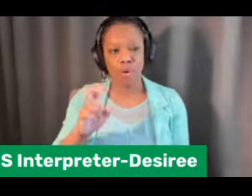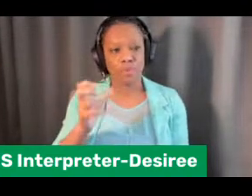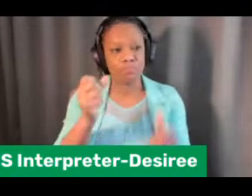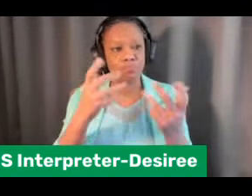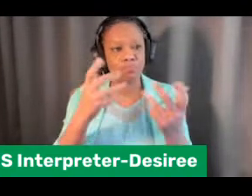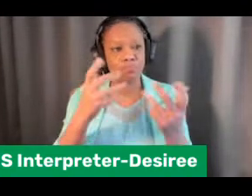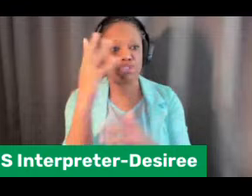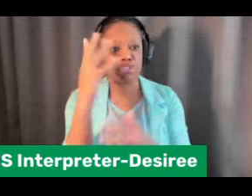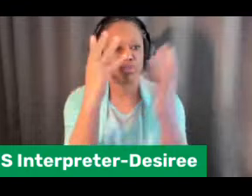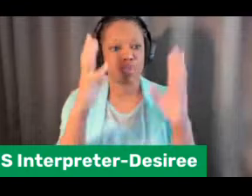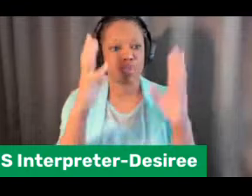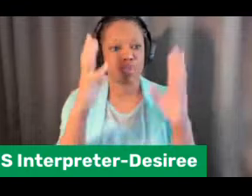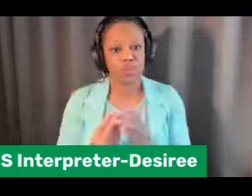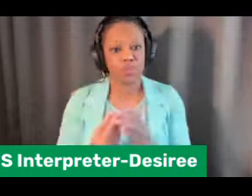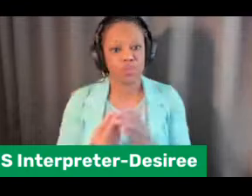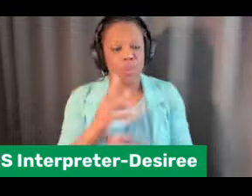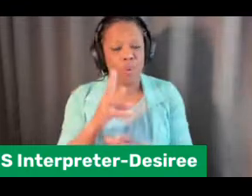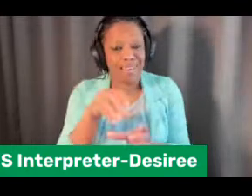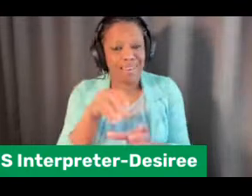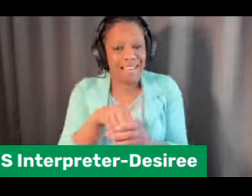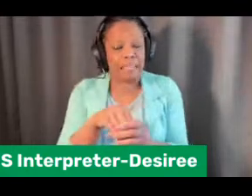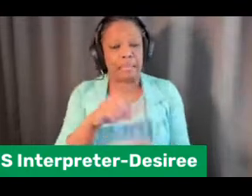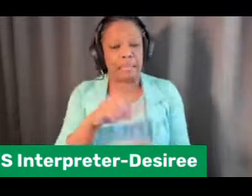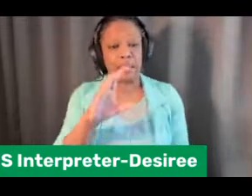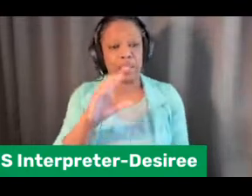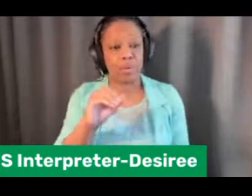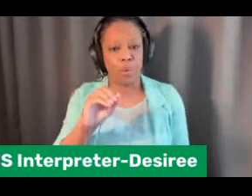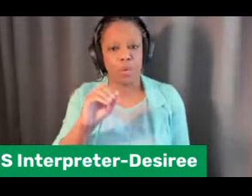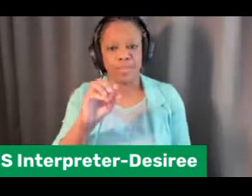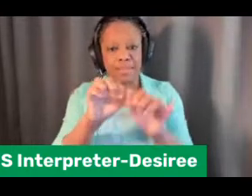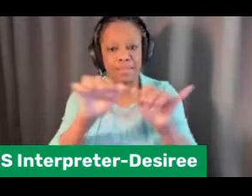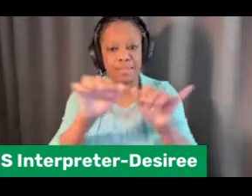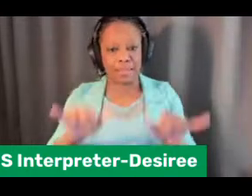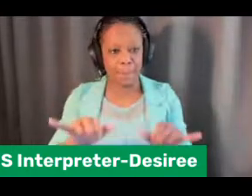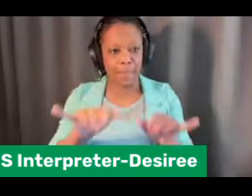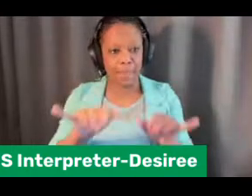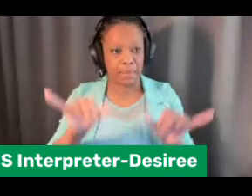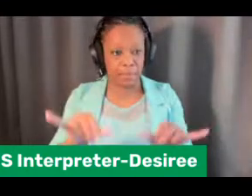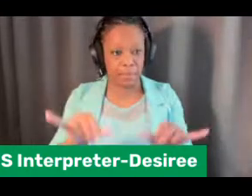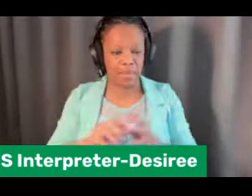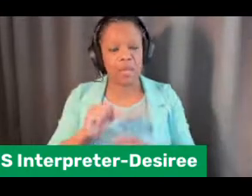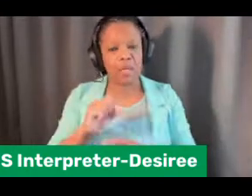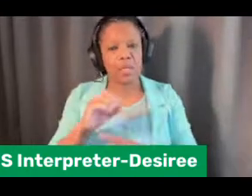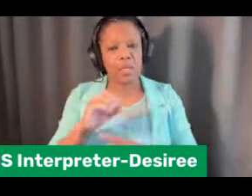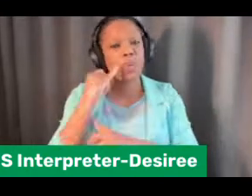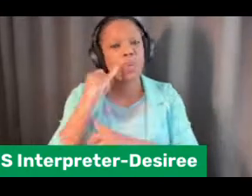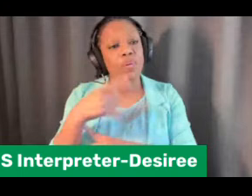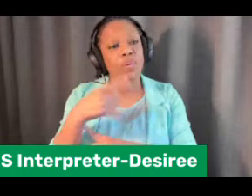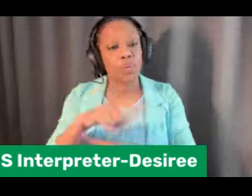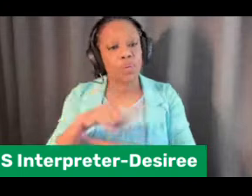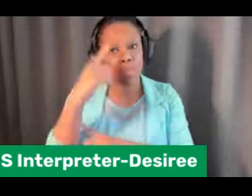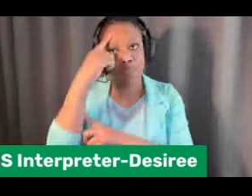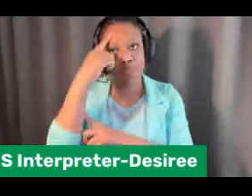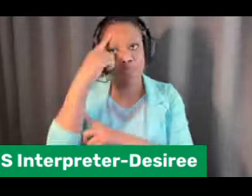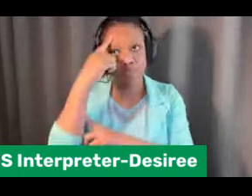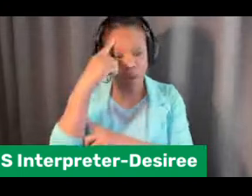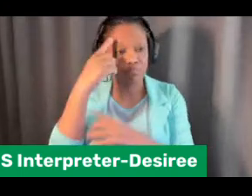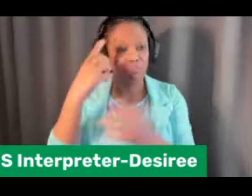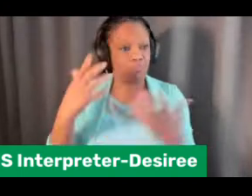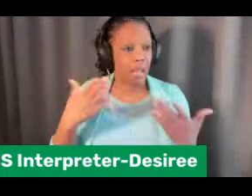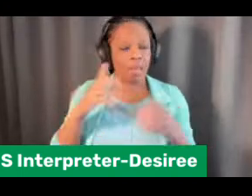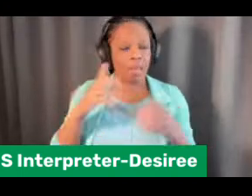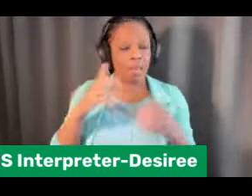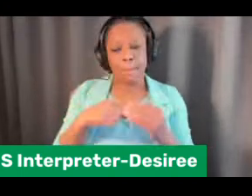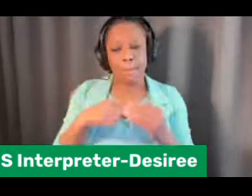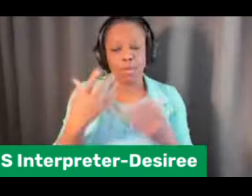interesting thing that trees do is aspens are not the only ones. If you were to think about growing strong, being a strong